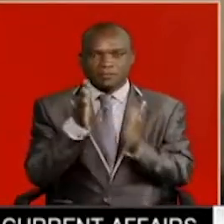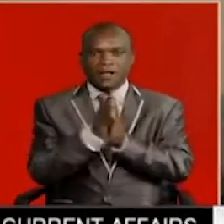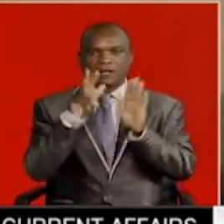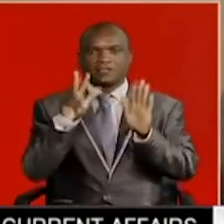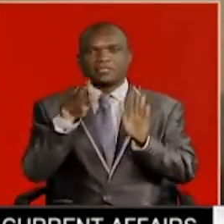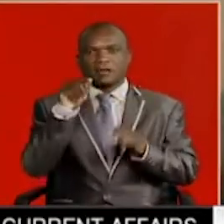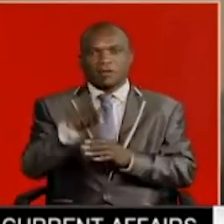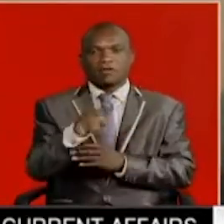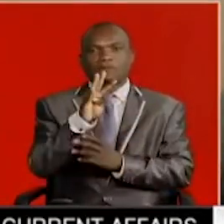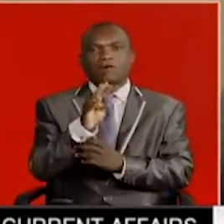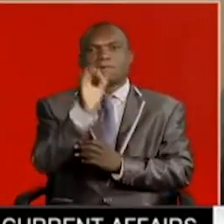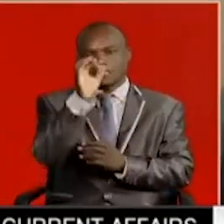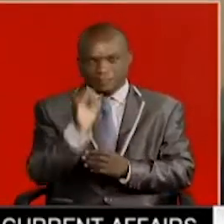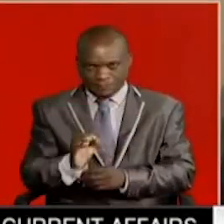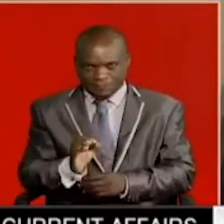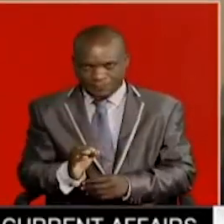18.4%.